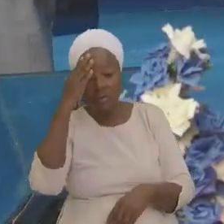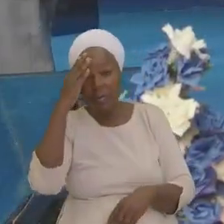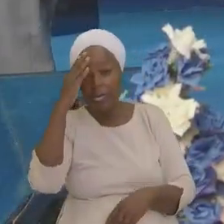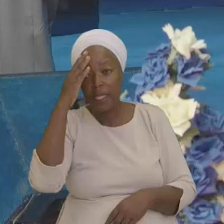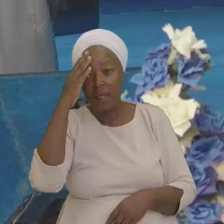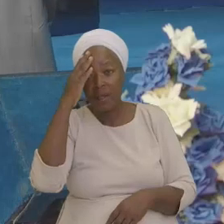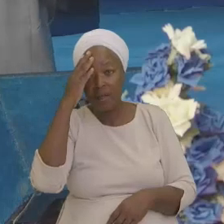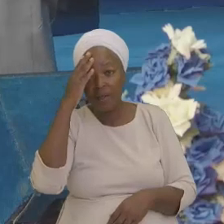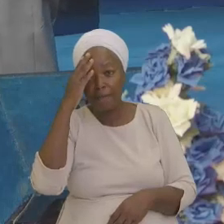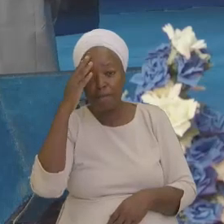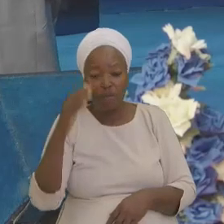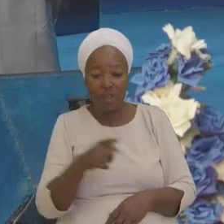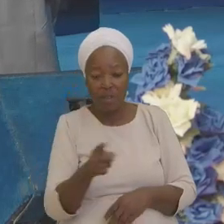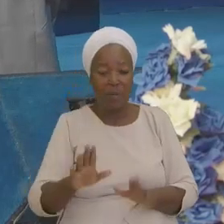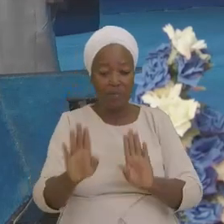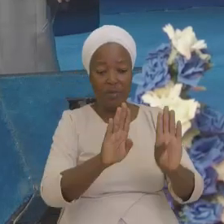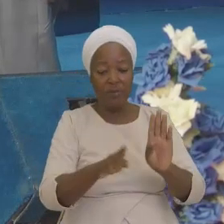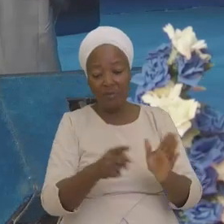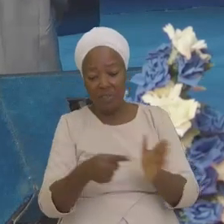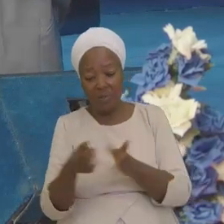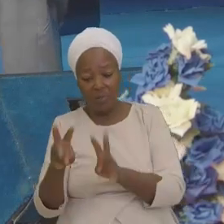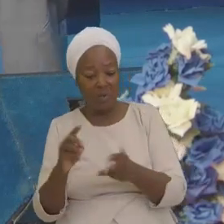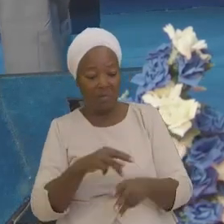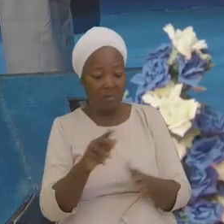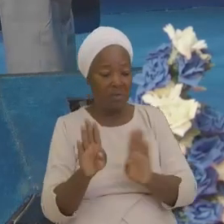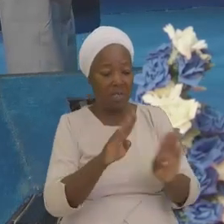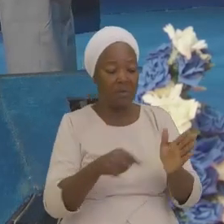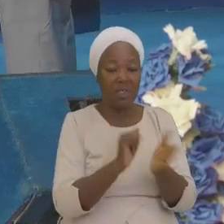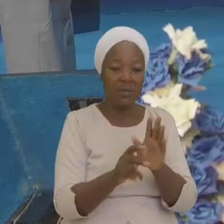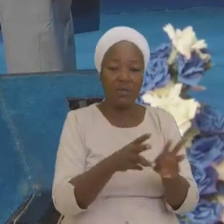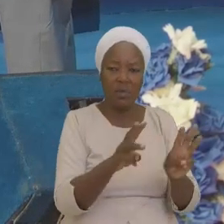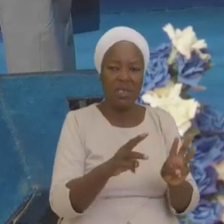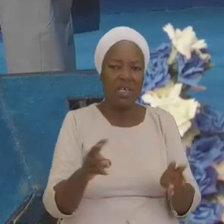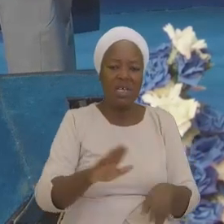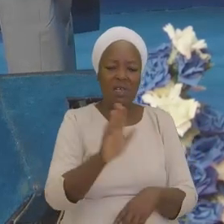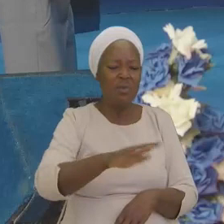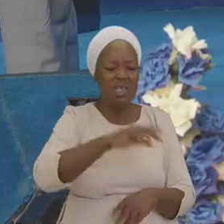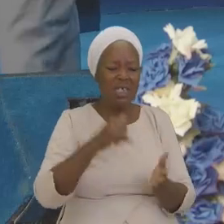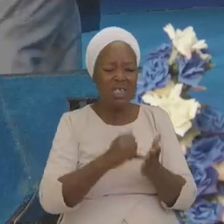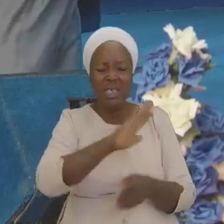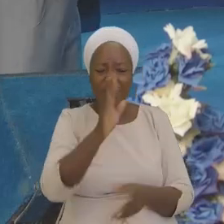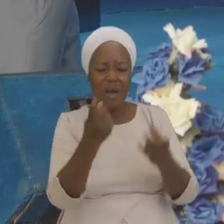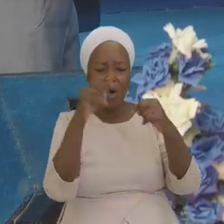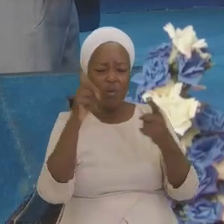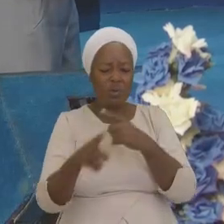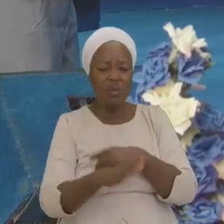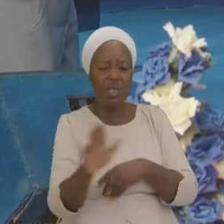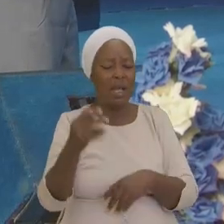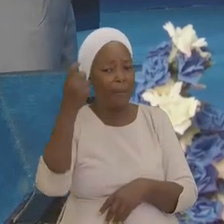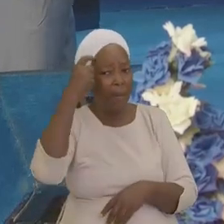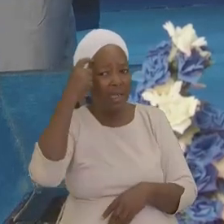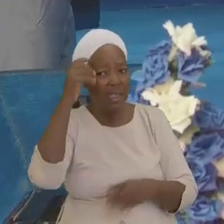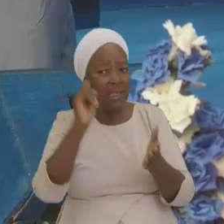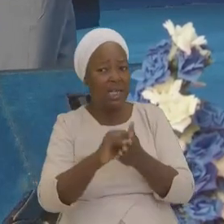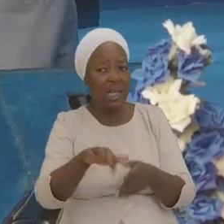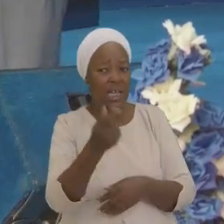they behave this way, they behave that way. It never comes to their mind that anywhere